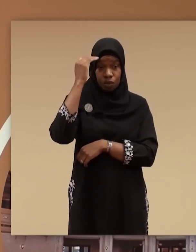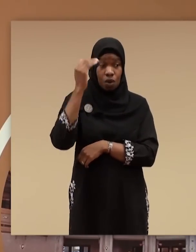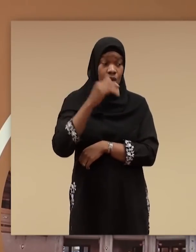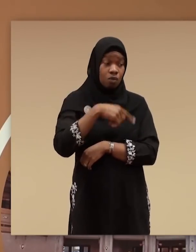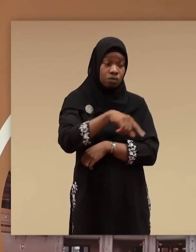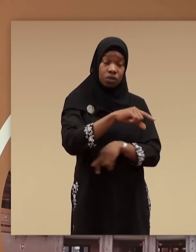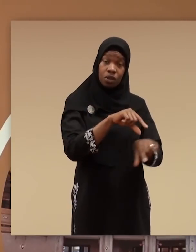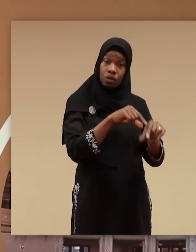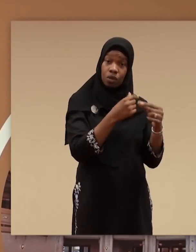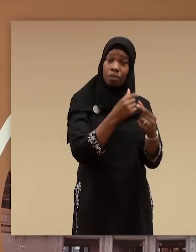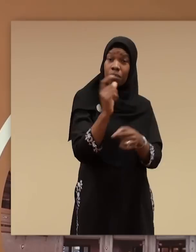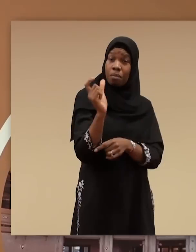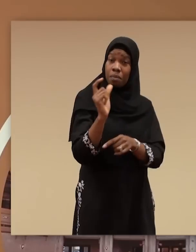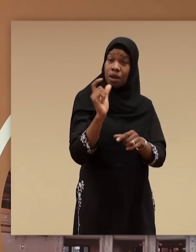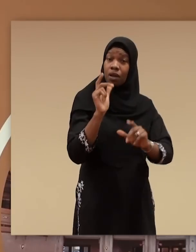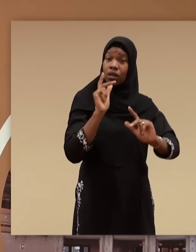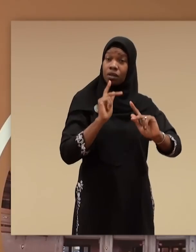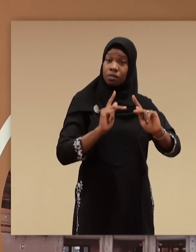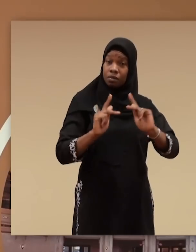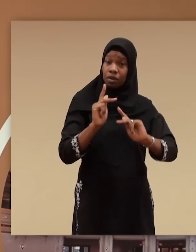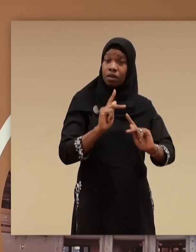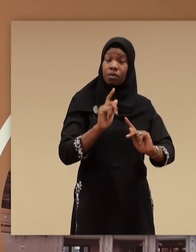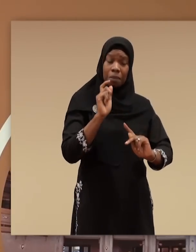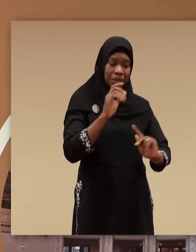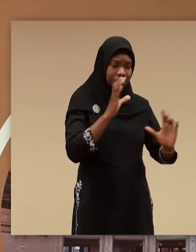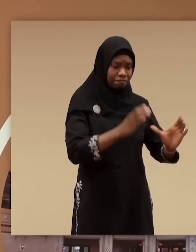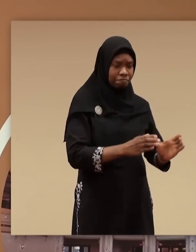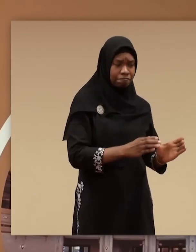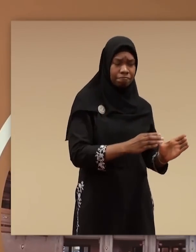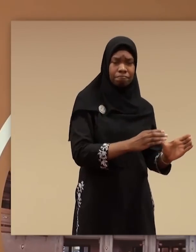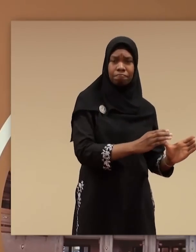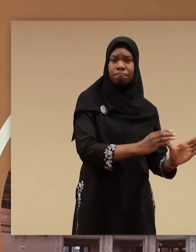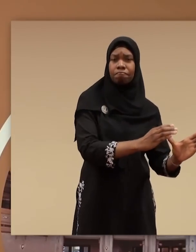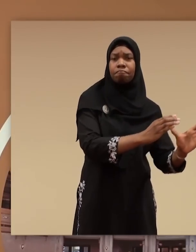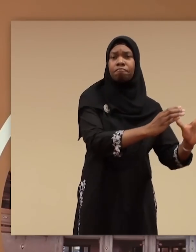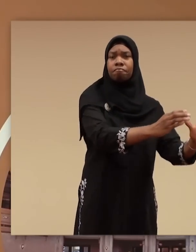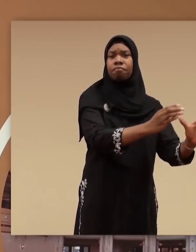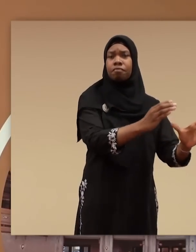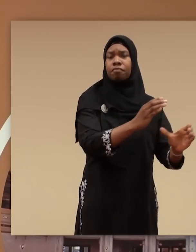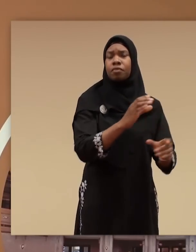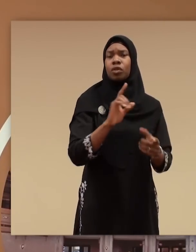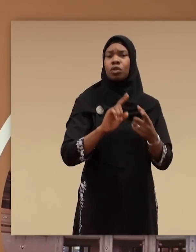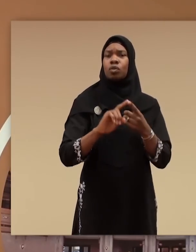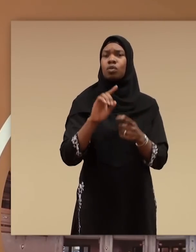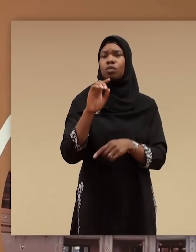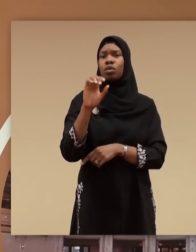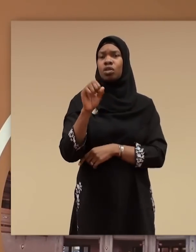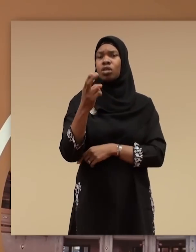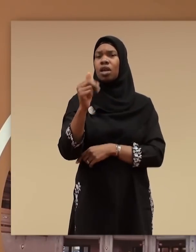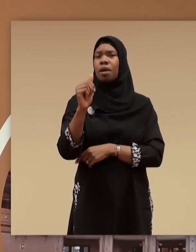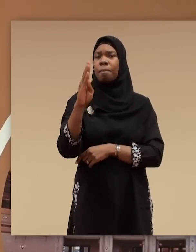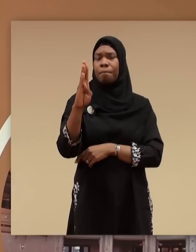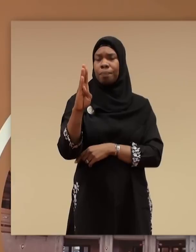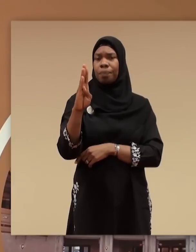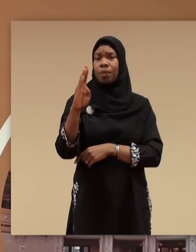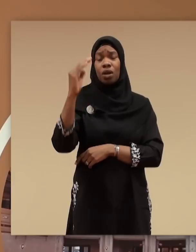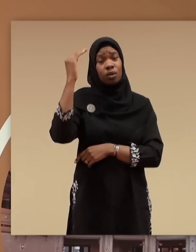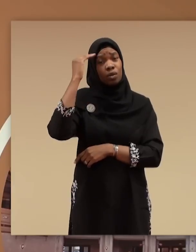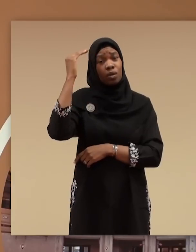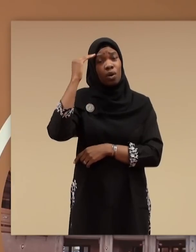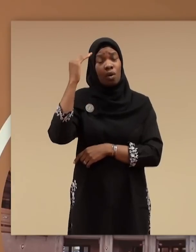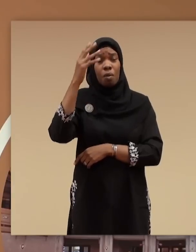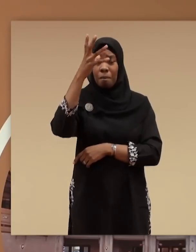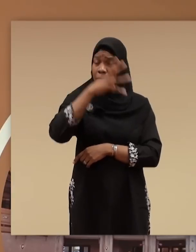Talib. And we know men, women, children, for 3 long years